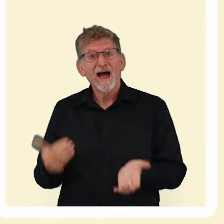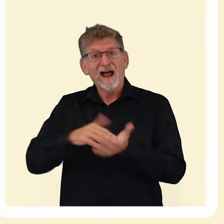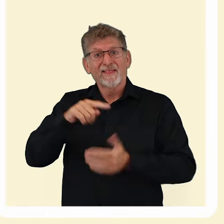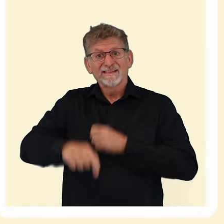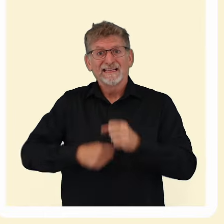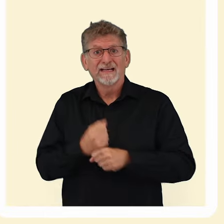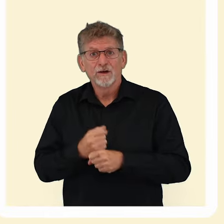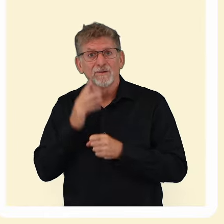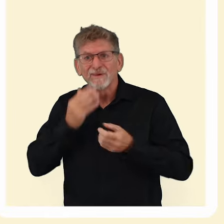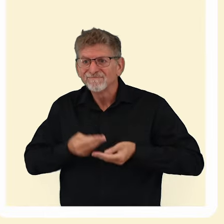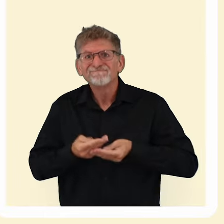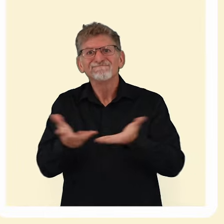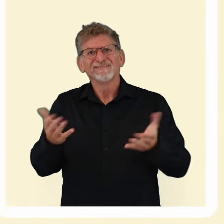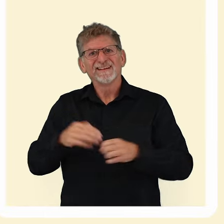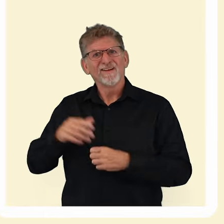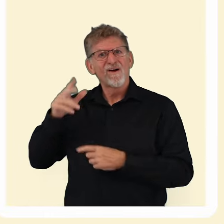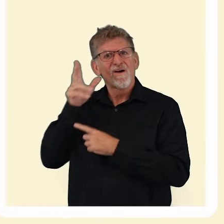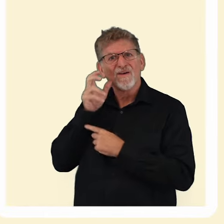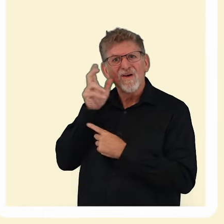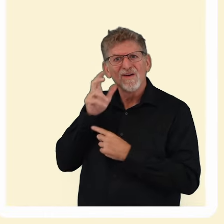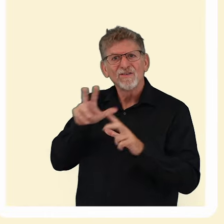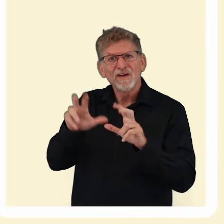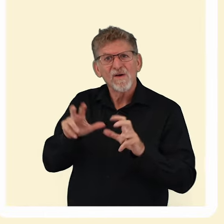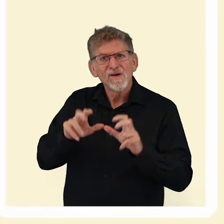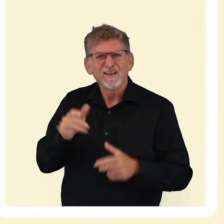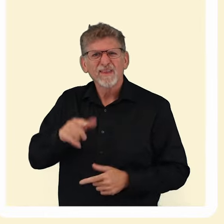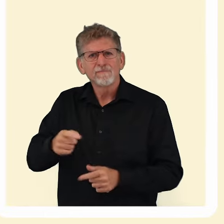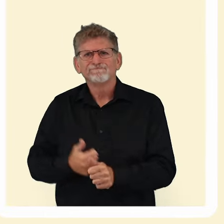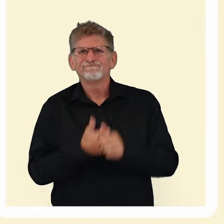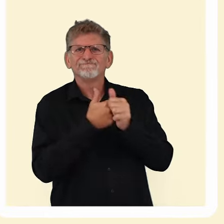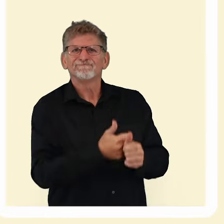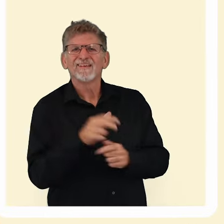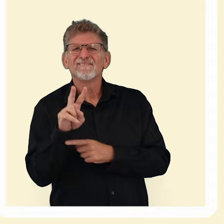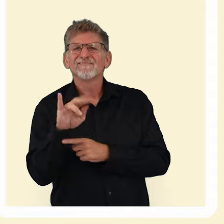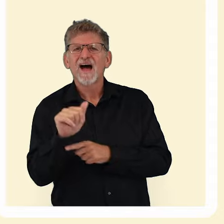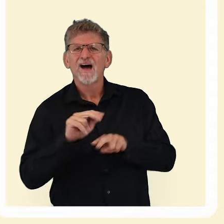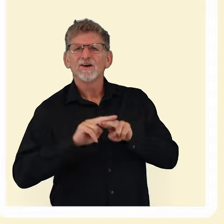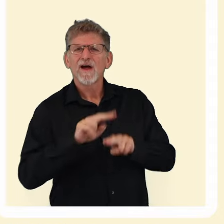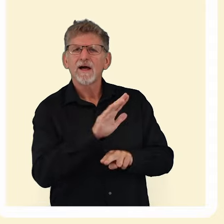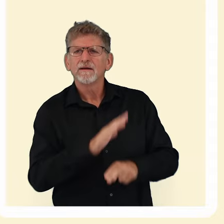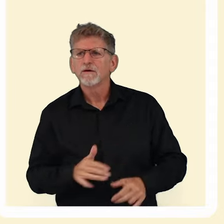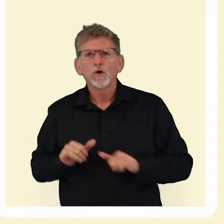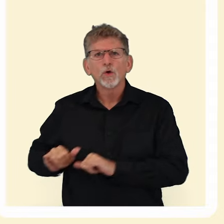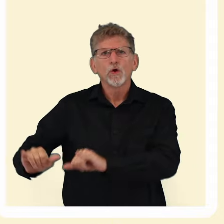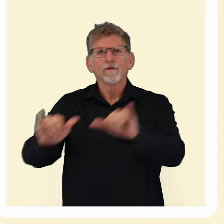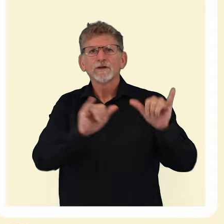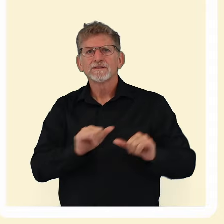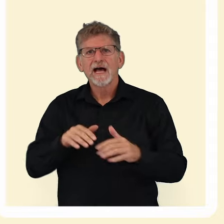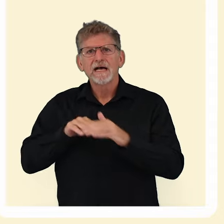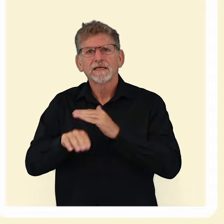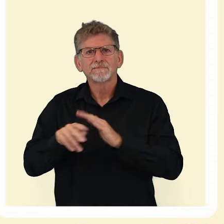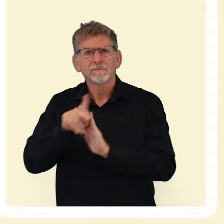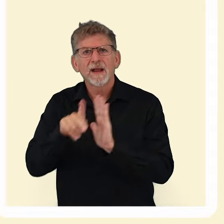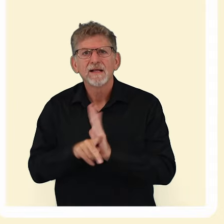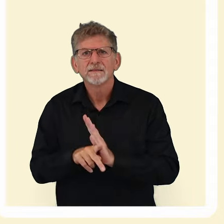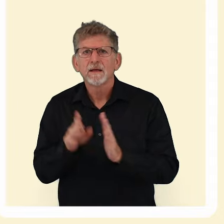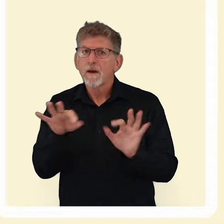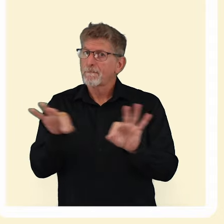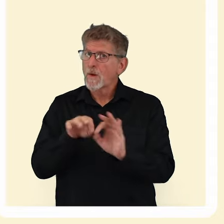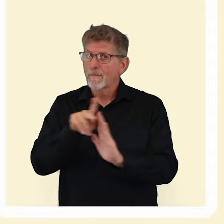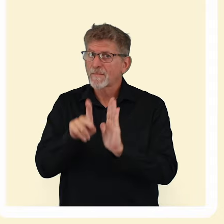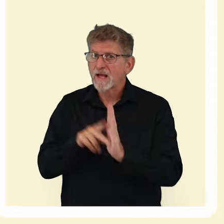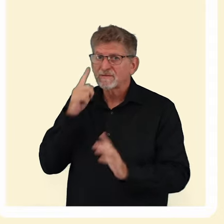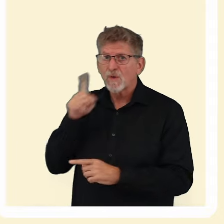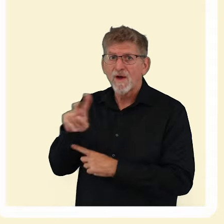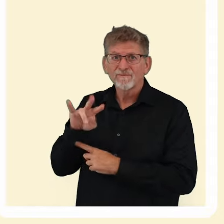recording, which complies with VRL's universal accessibility policy, an important policy at VRL. And as part of our APM today, we'll be talking